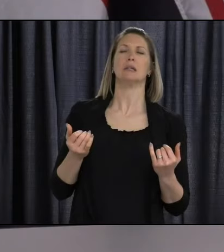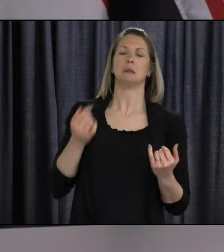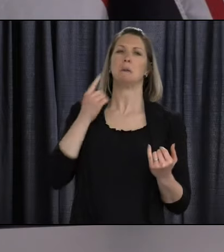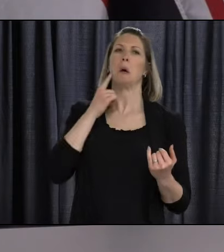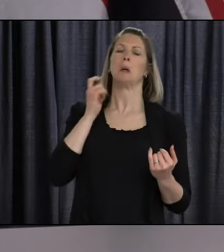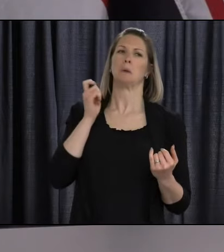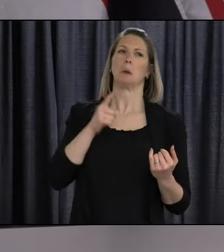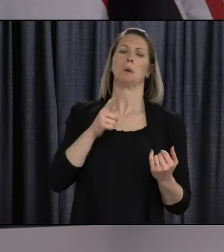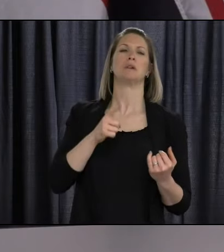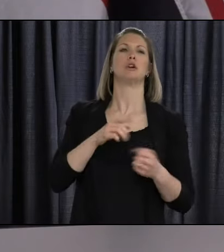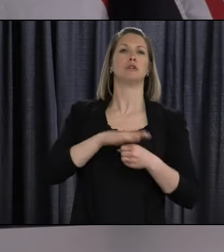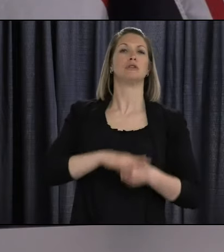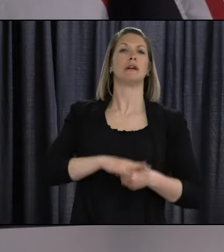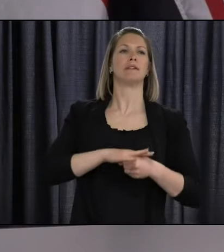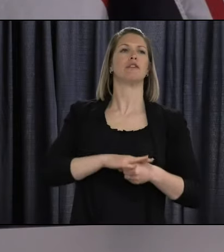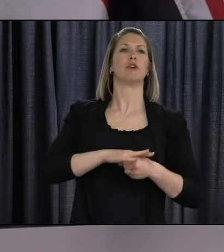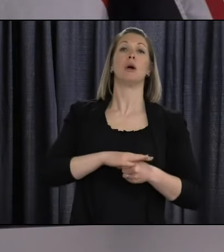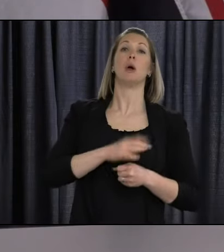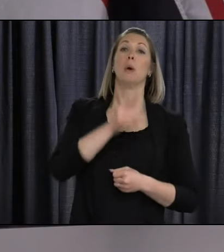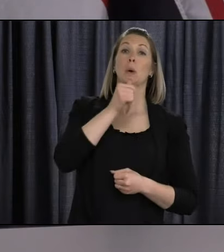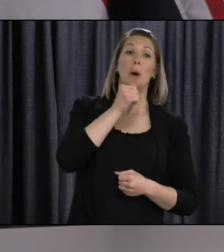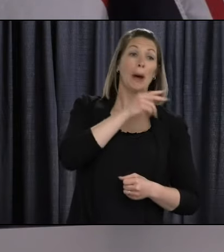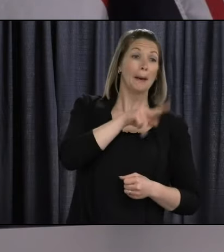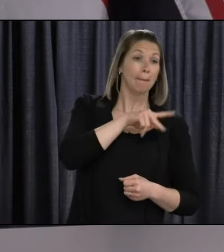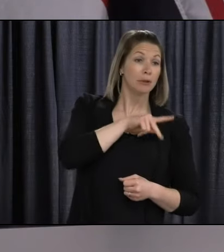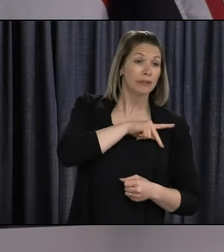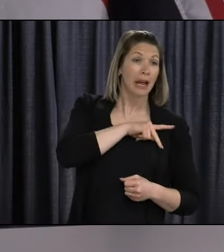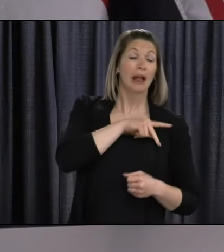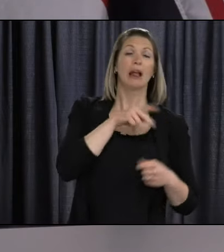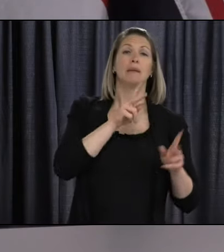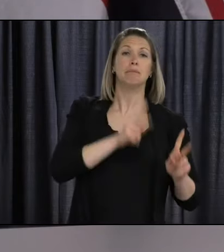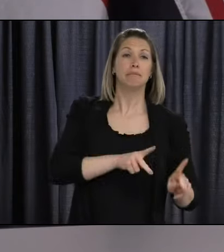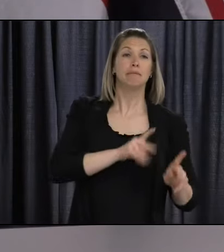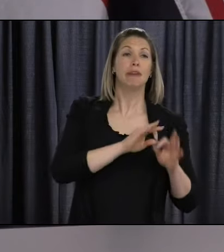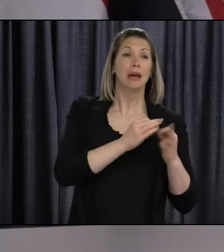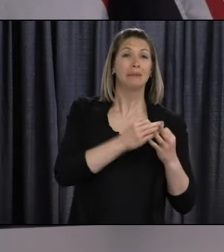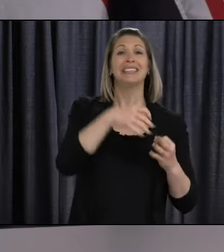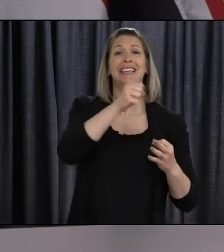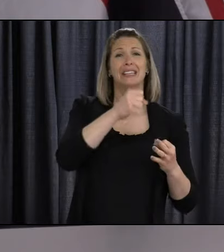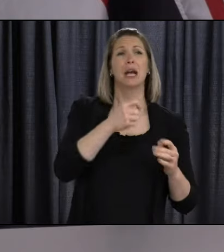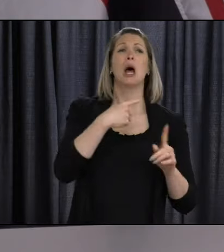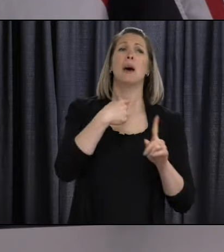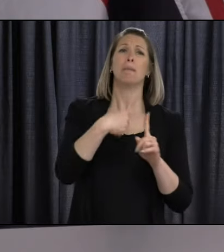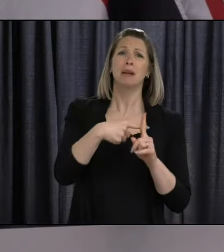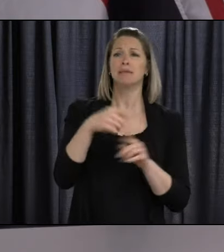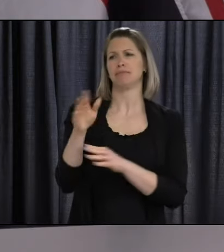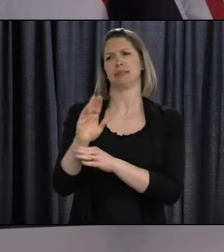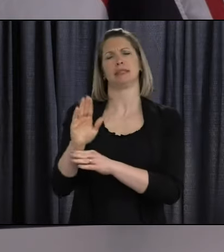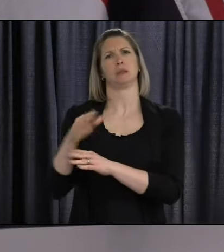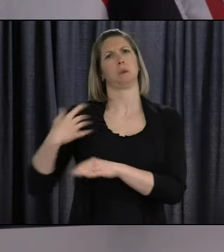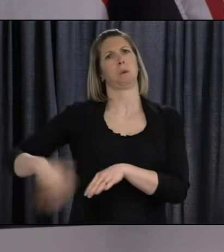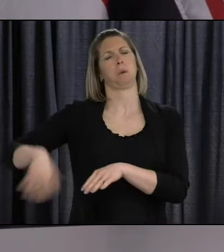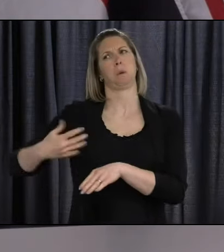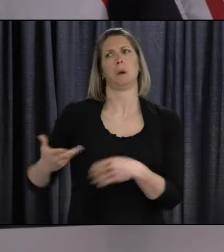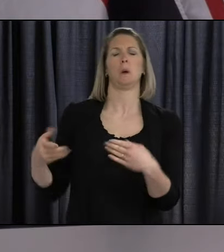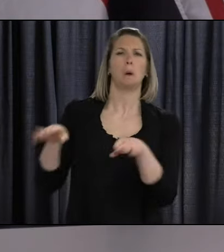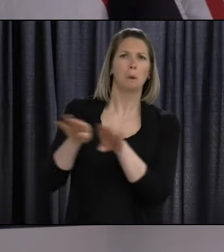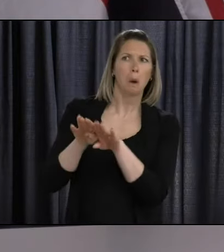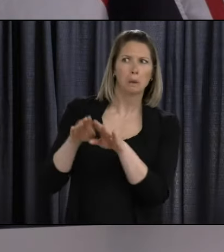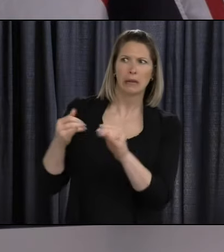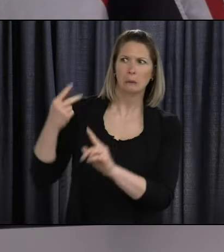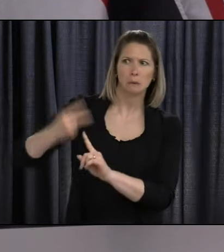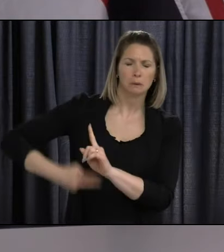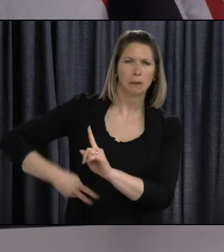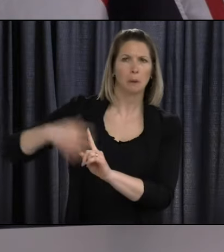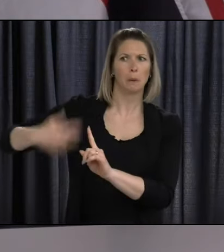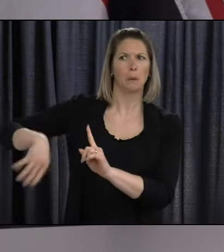our business community. Business owners and leaders have expressed concern for their staff, the economic impact of COVID-19 on